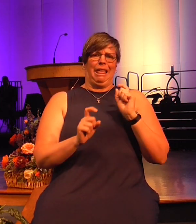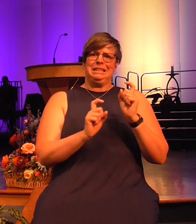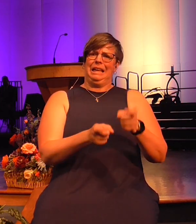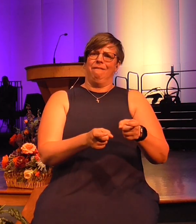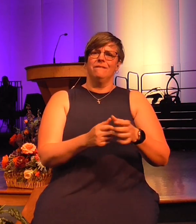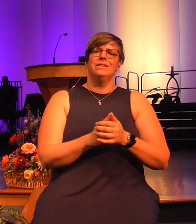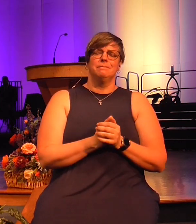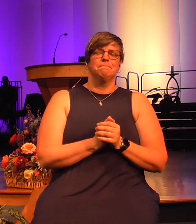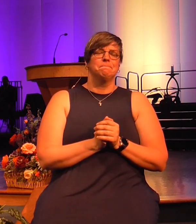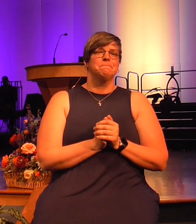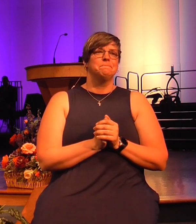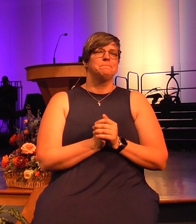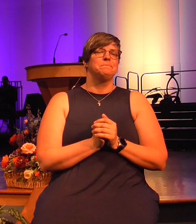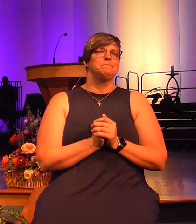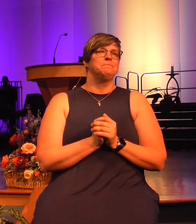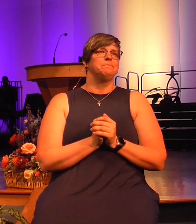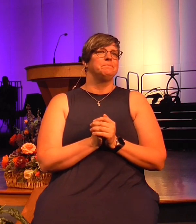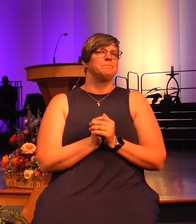our lives.